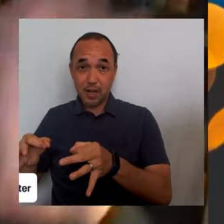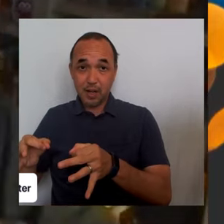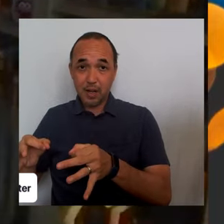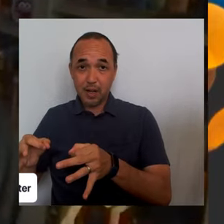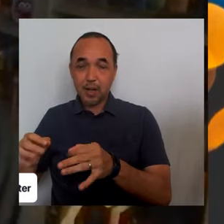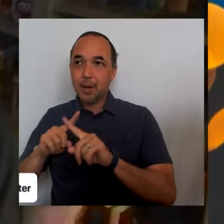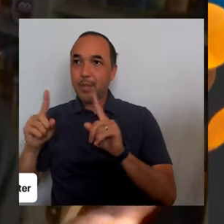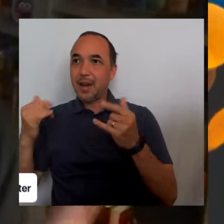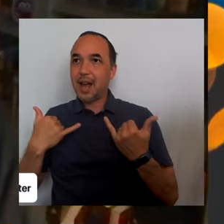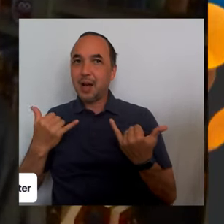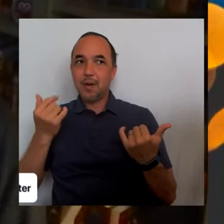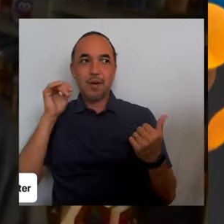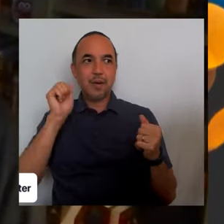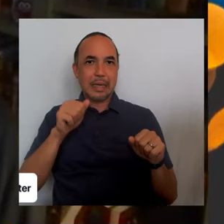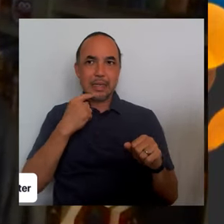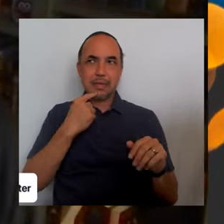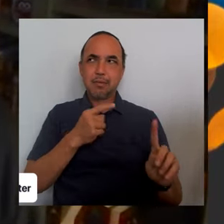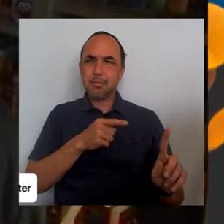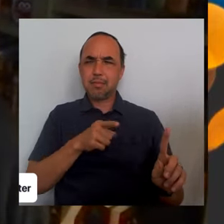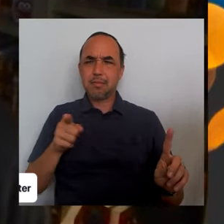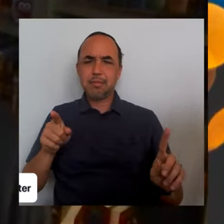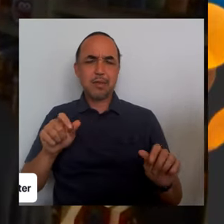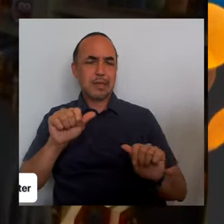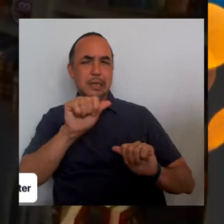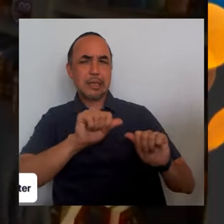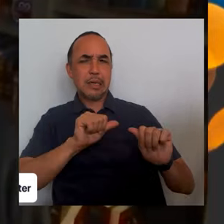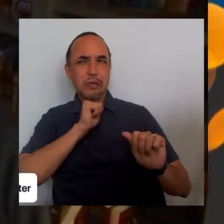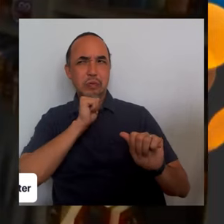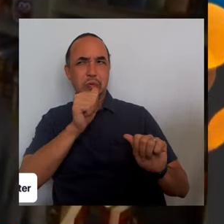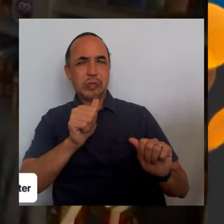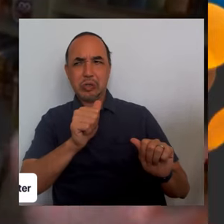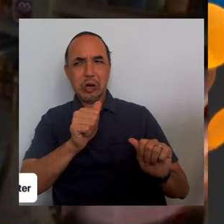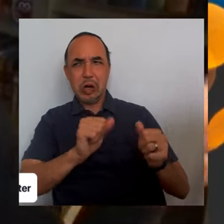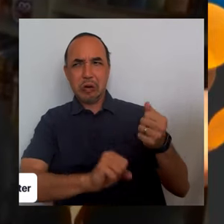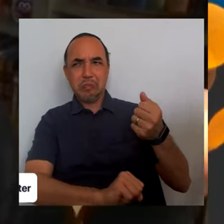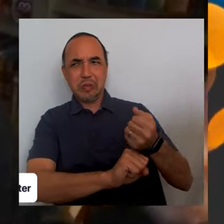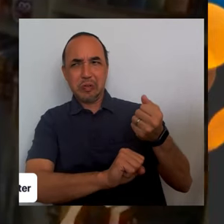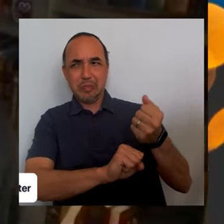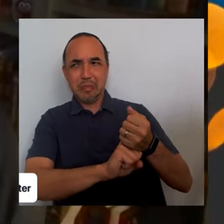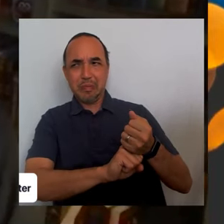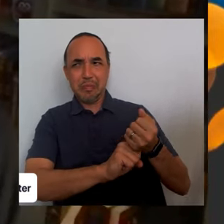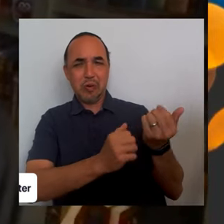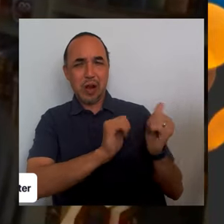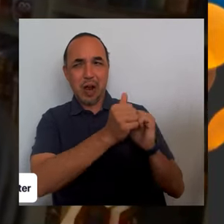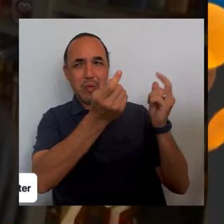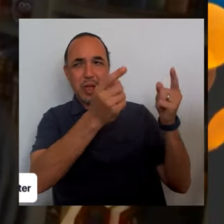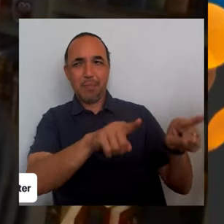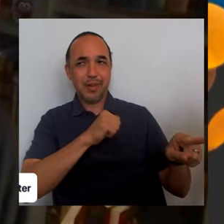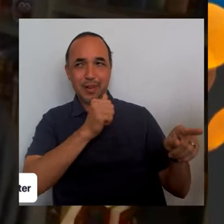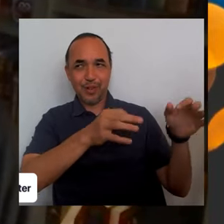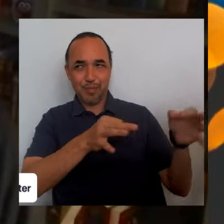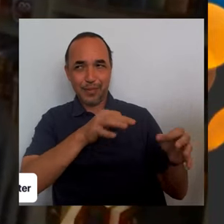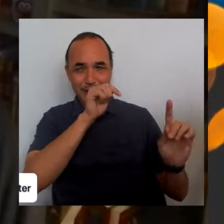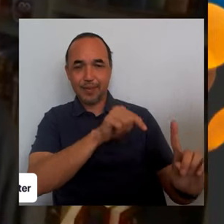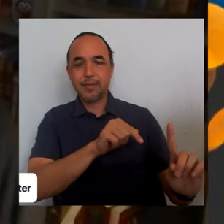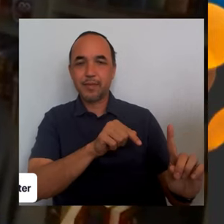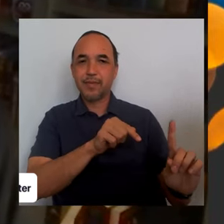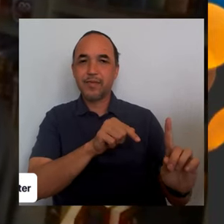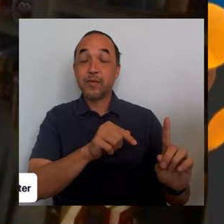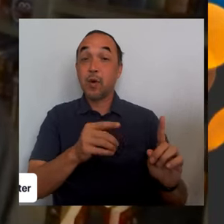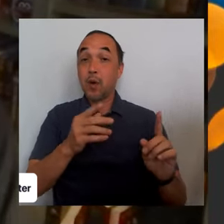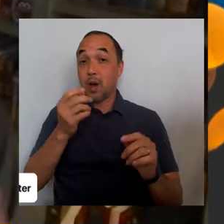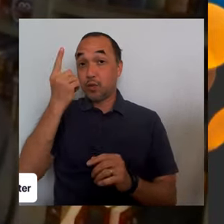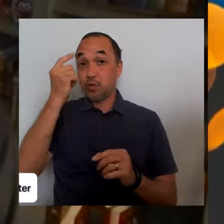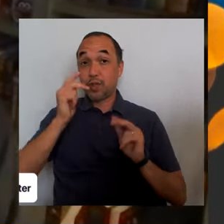my brain. So I think that's important too, understanding how things can really interact with the physical world so that you